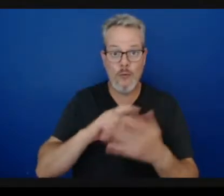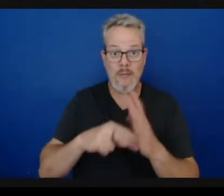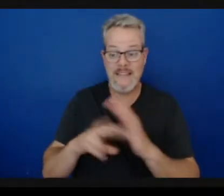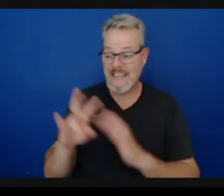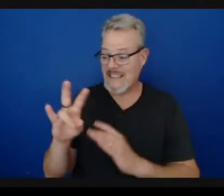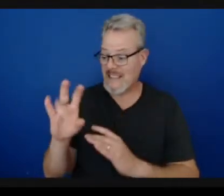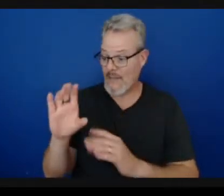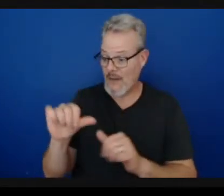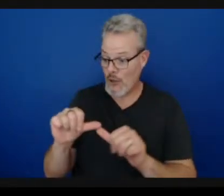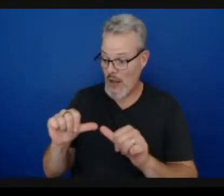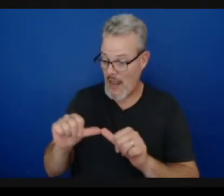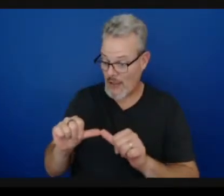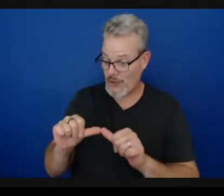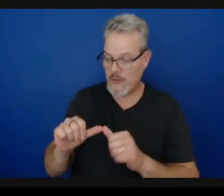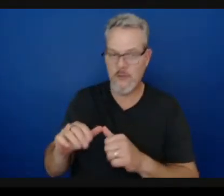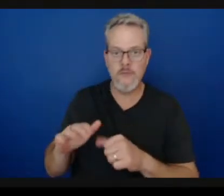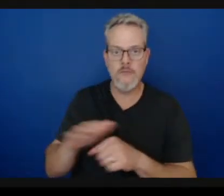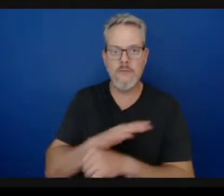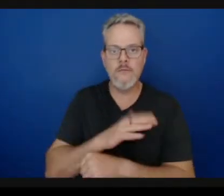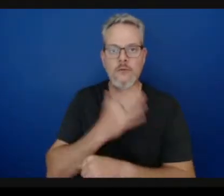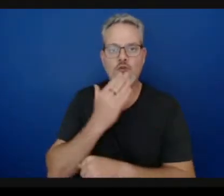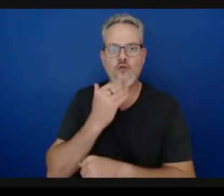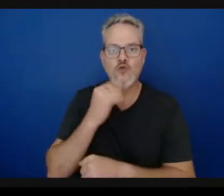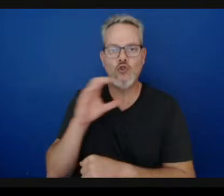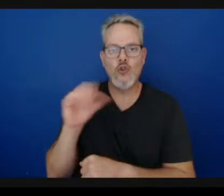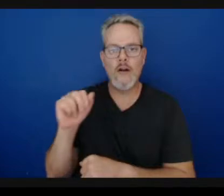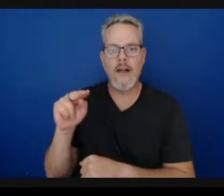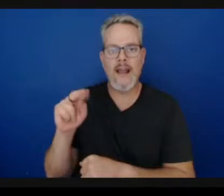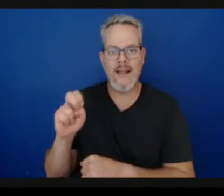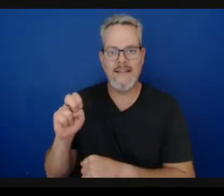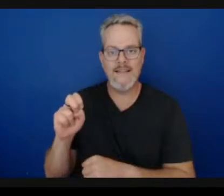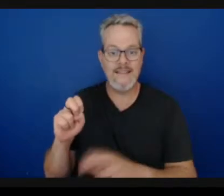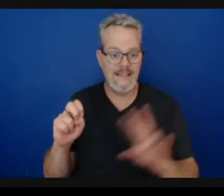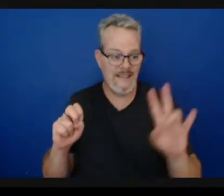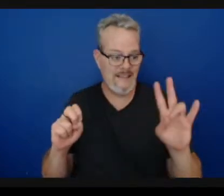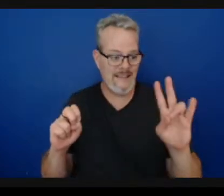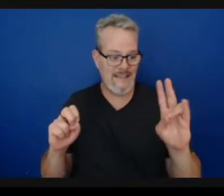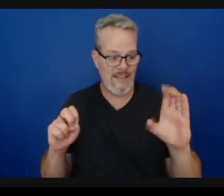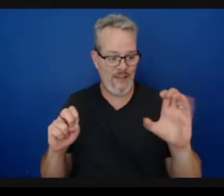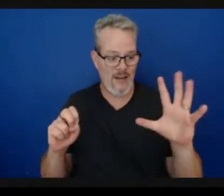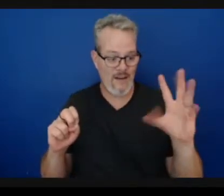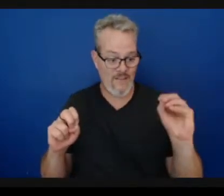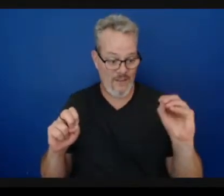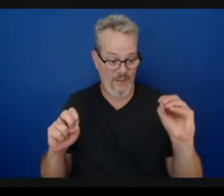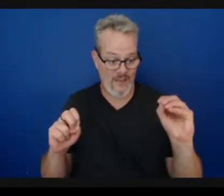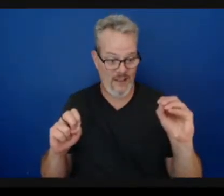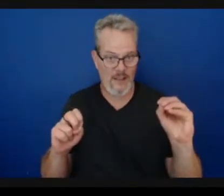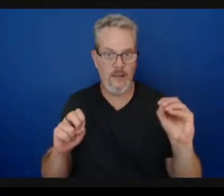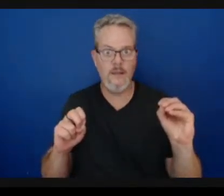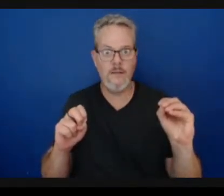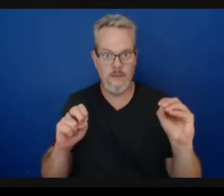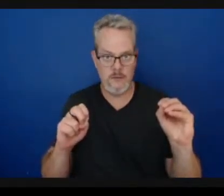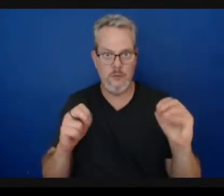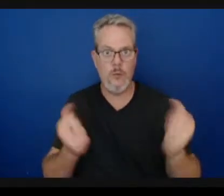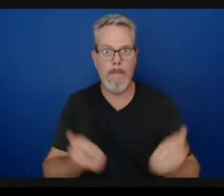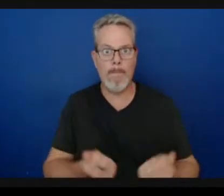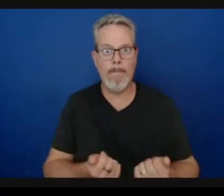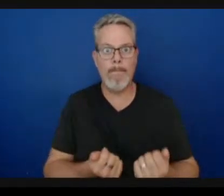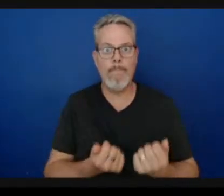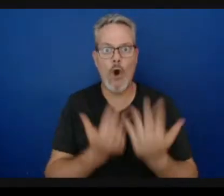land. Approximately 750 additional acres of cane were burned by fire or volcanic gases.